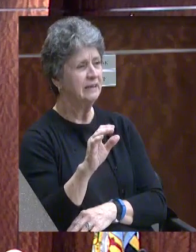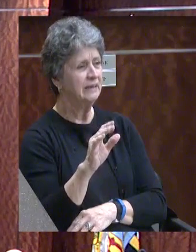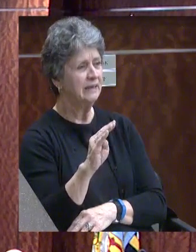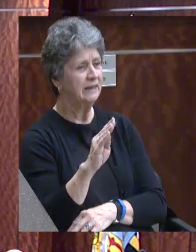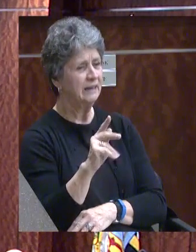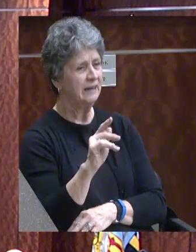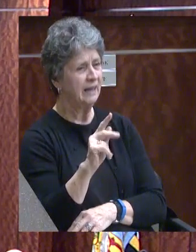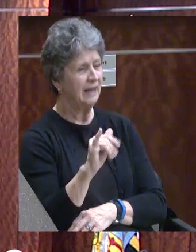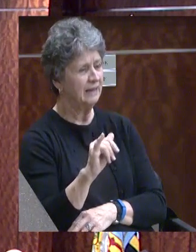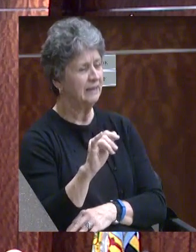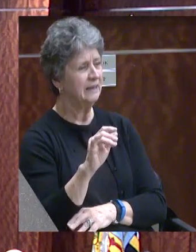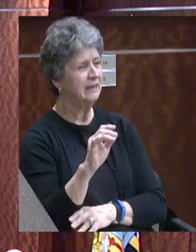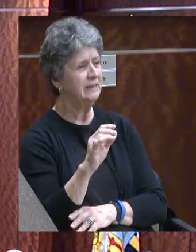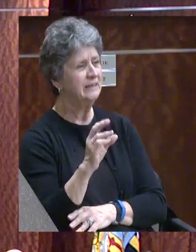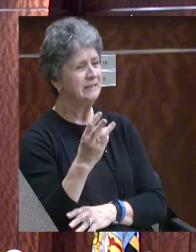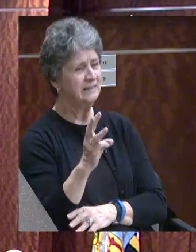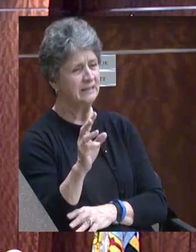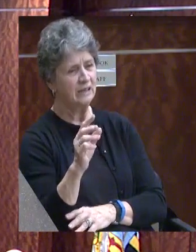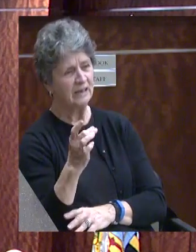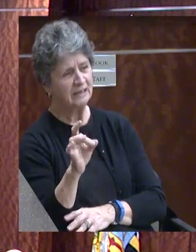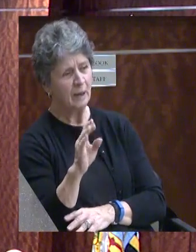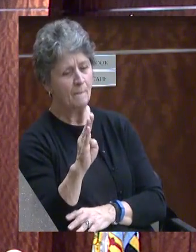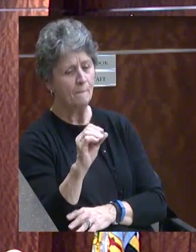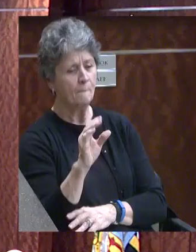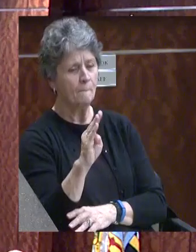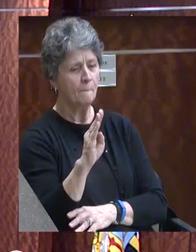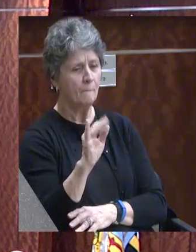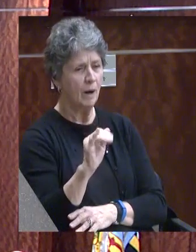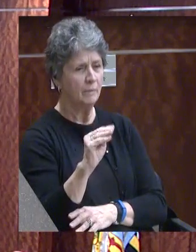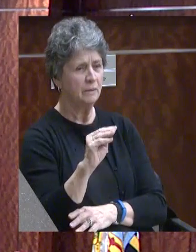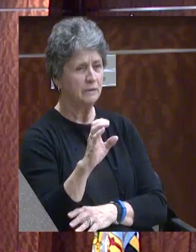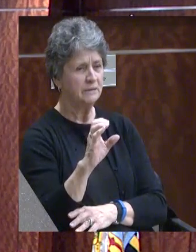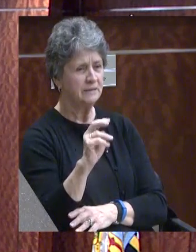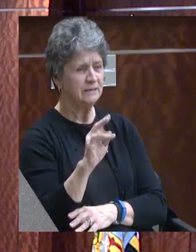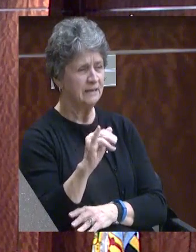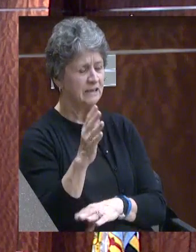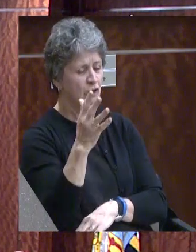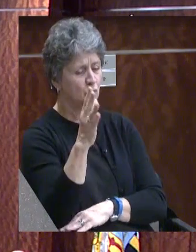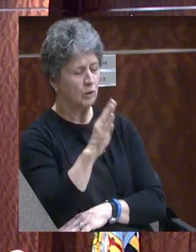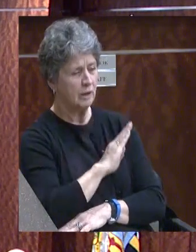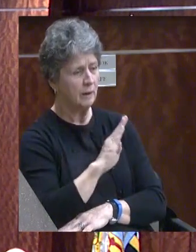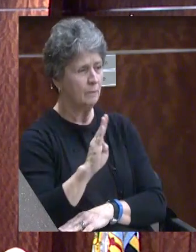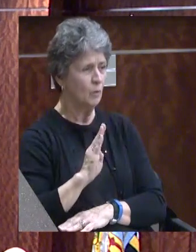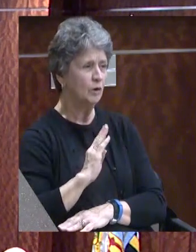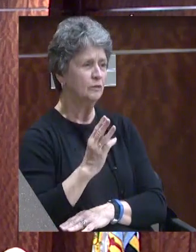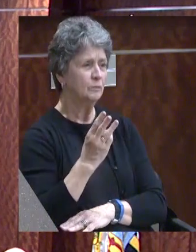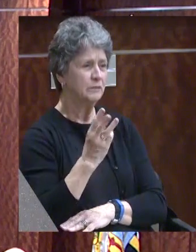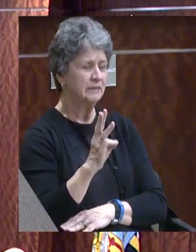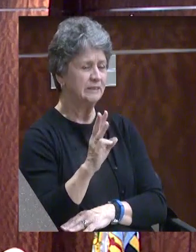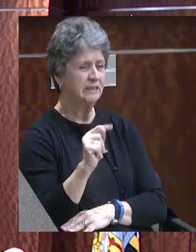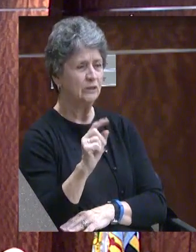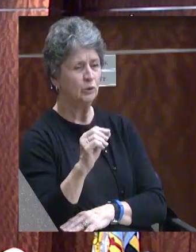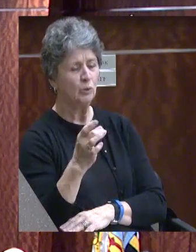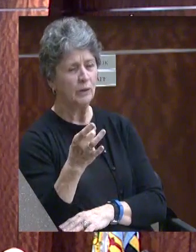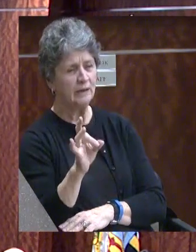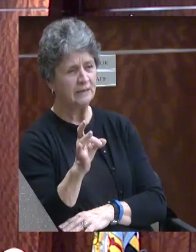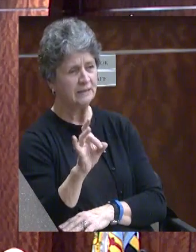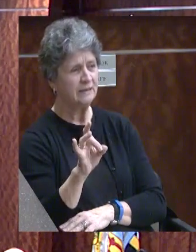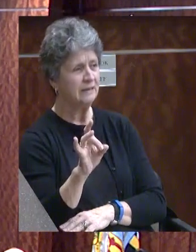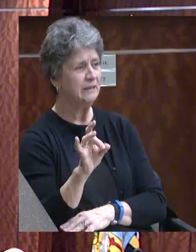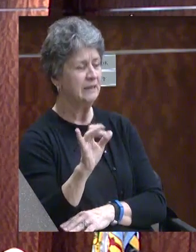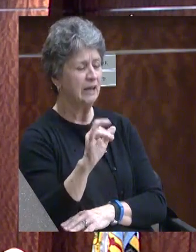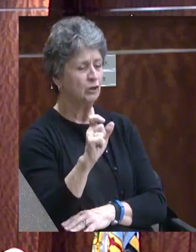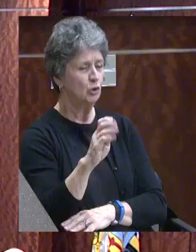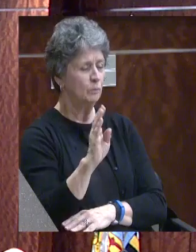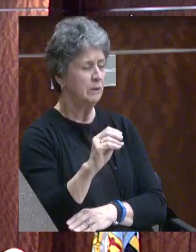10/24/16 to 10/24/18. And Bobbi McCeney, Tree Board, 10/24/16 to 10/24/18. I'd ask for your